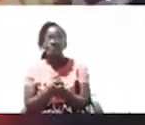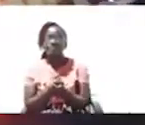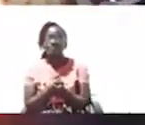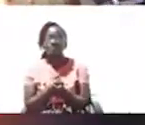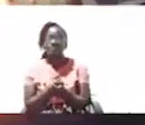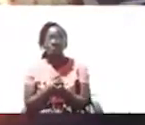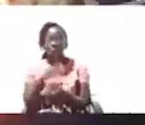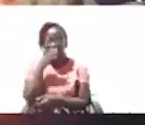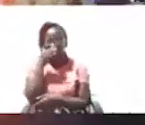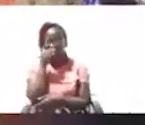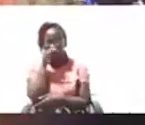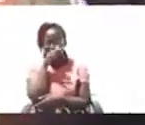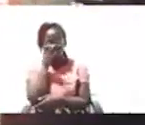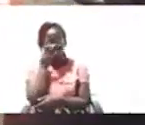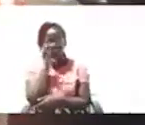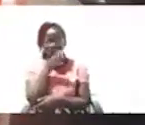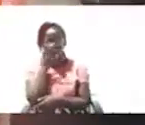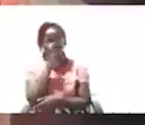Wabon. He was smelling.